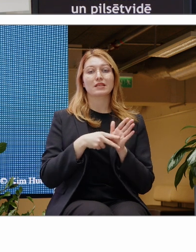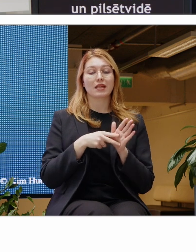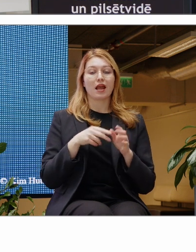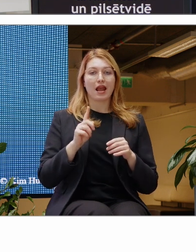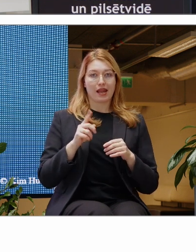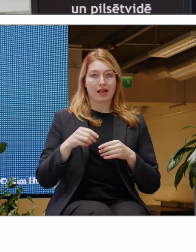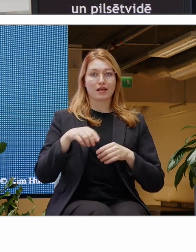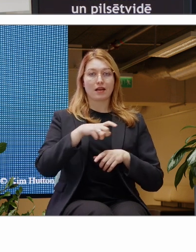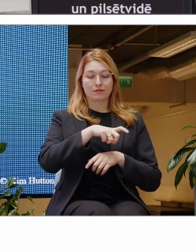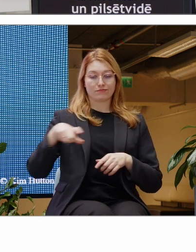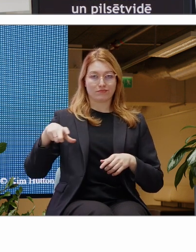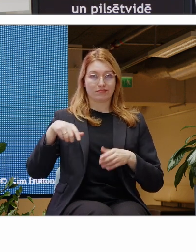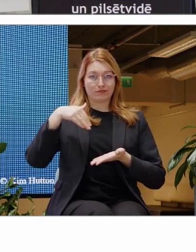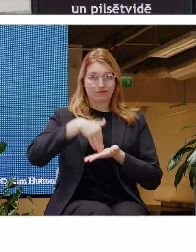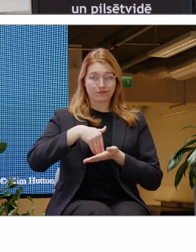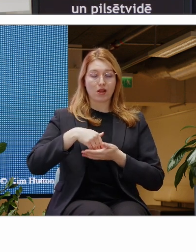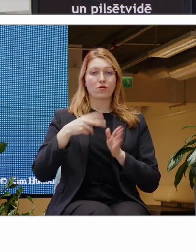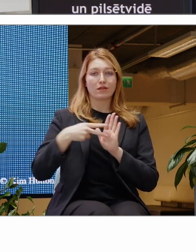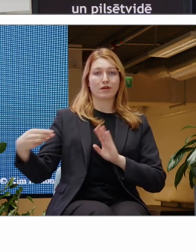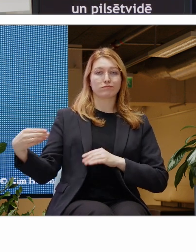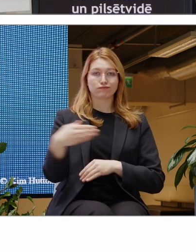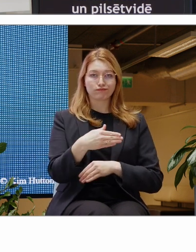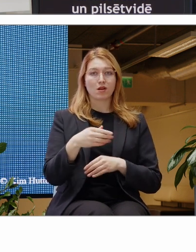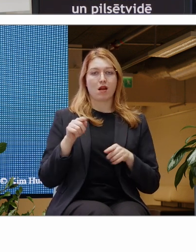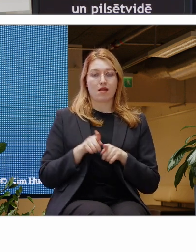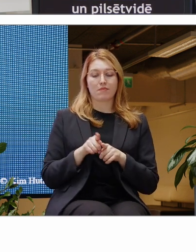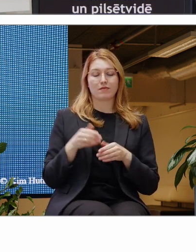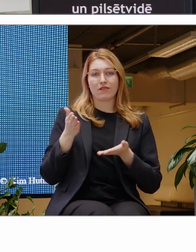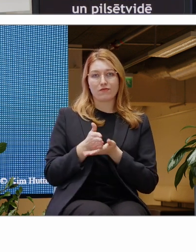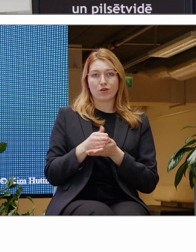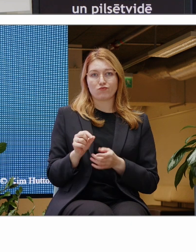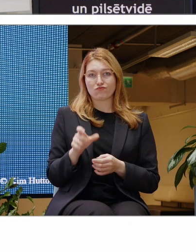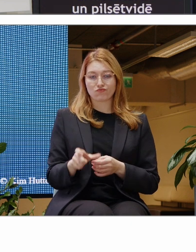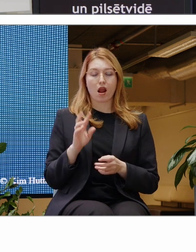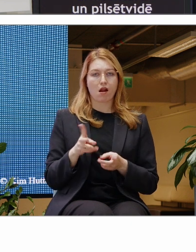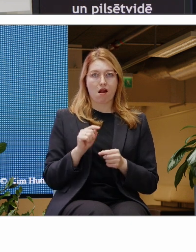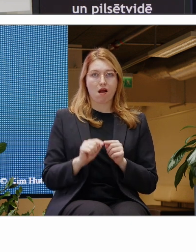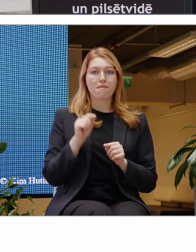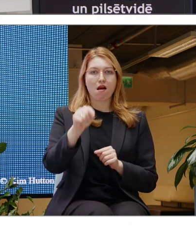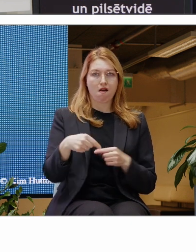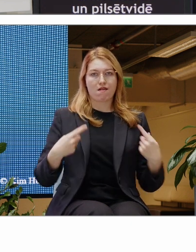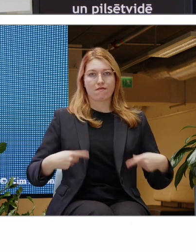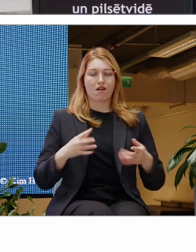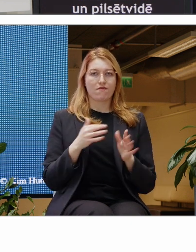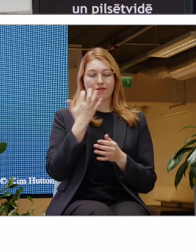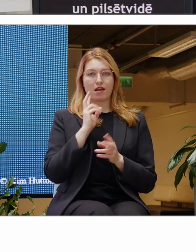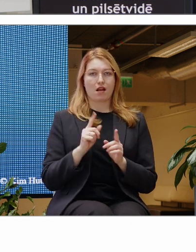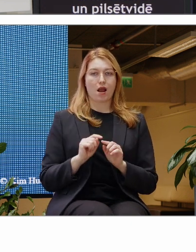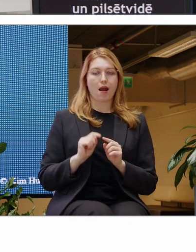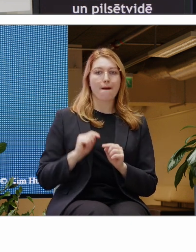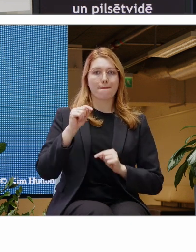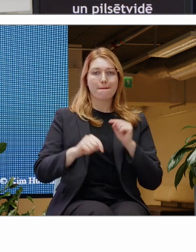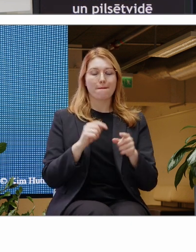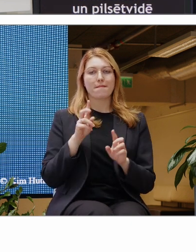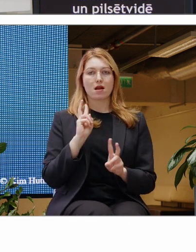between the curved stations and the trains will be larger. So it's a problem that's it can be worse in some areas, not necessarily better.